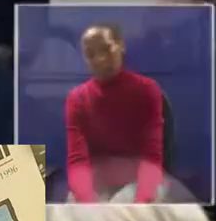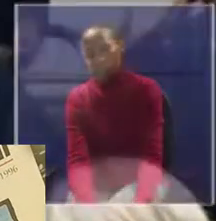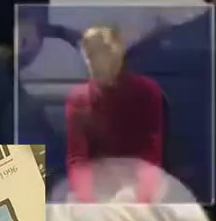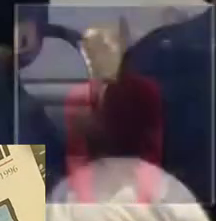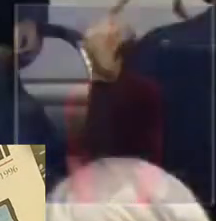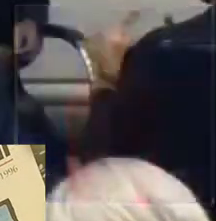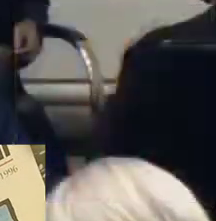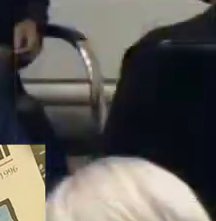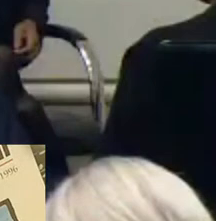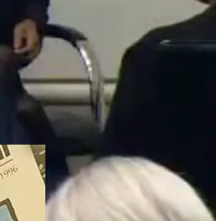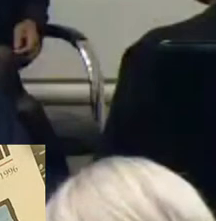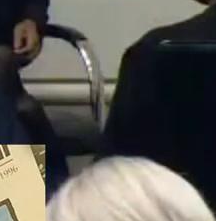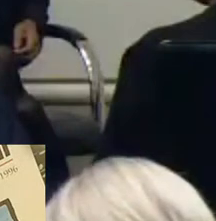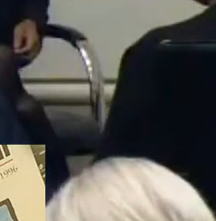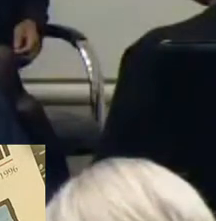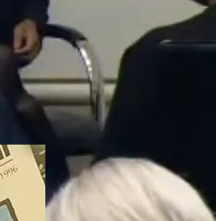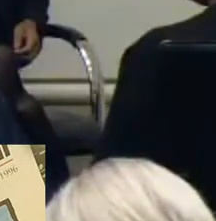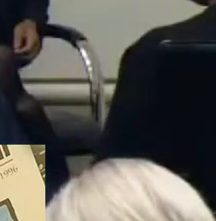you very much